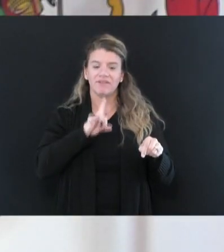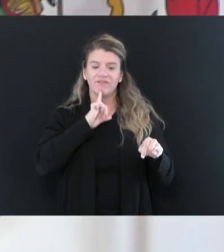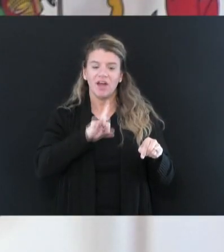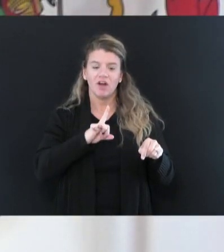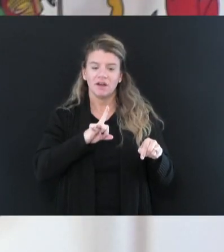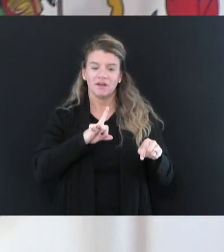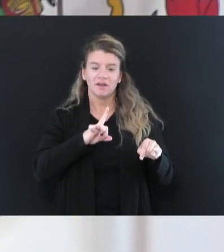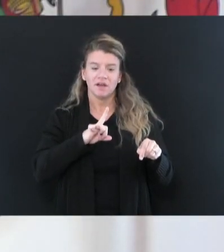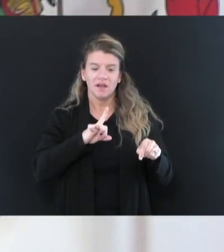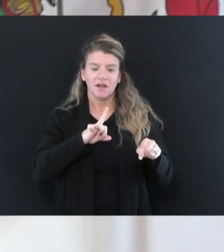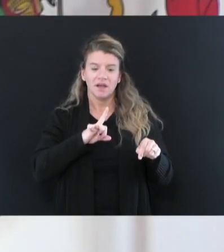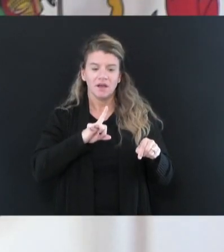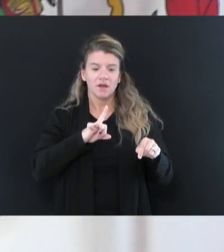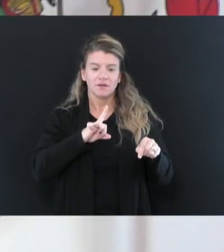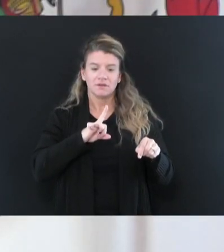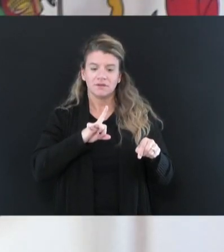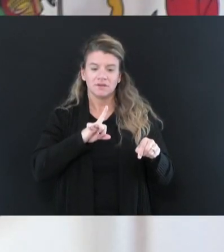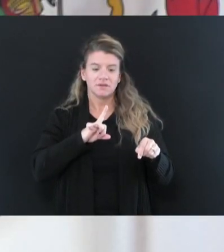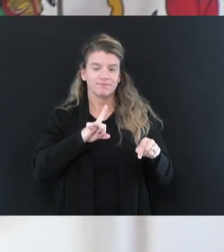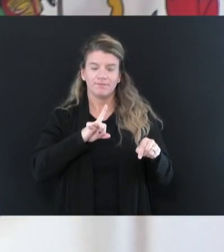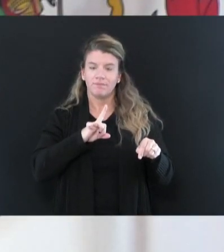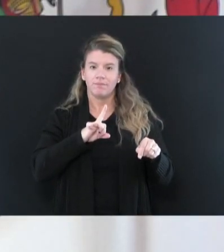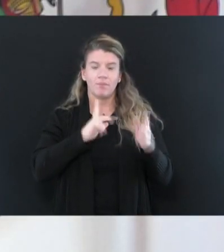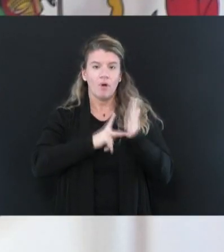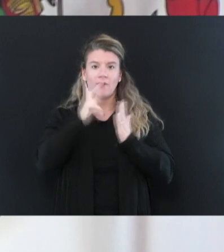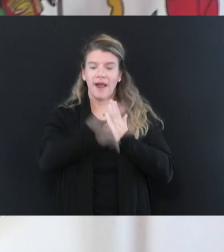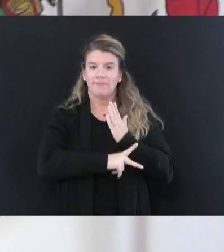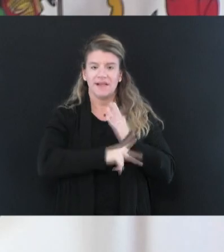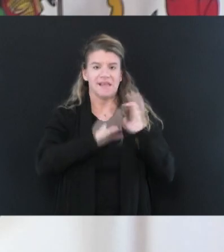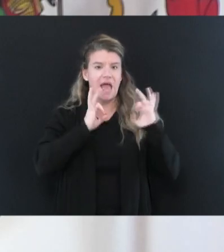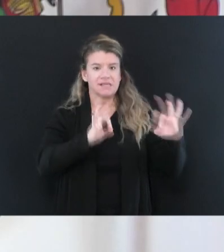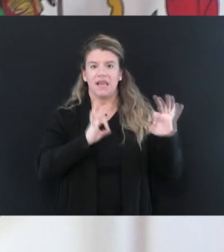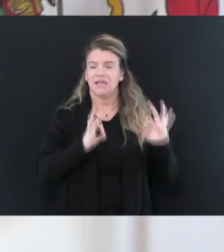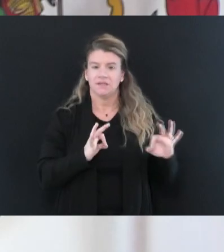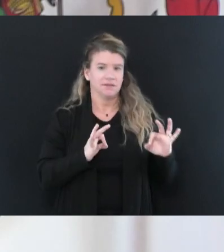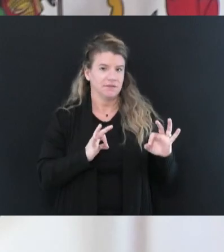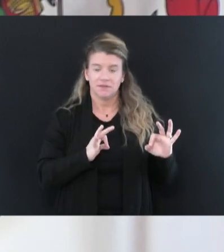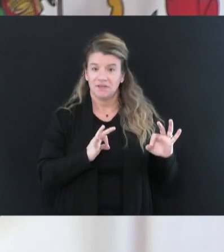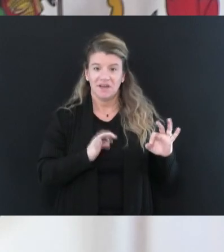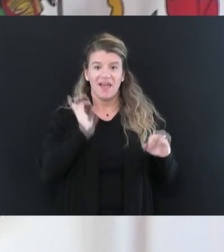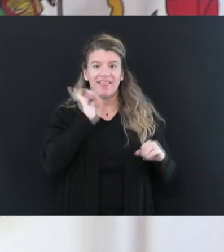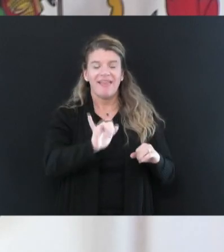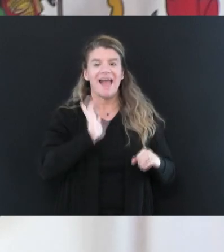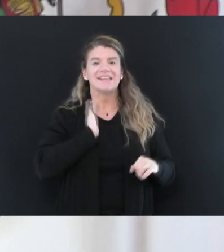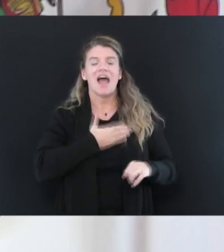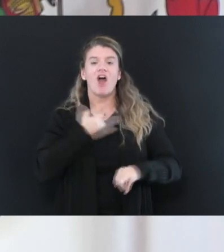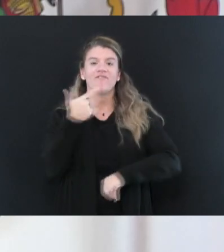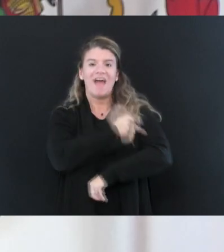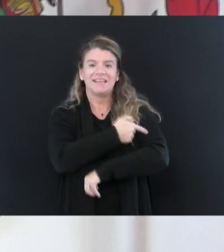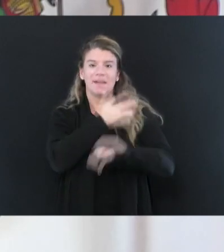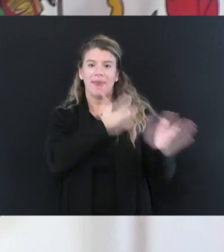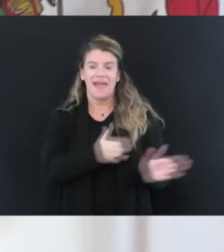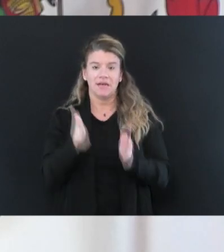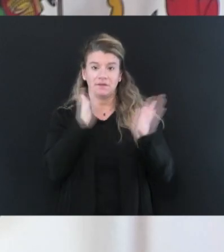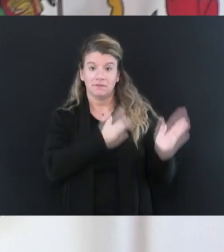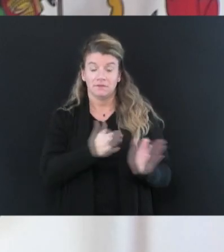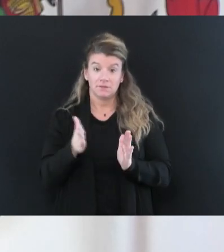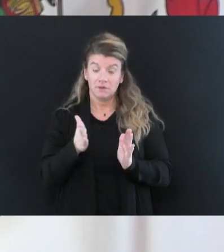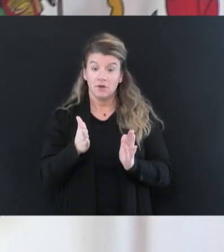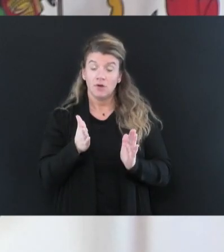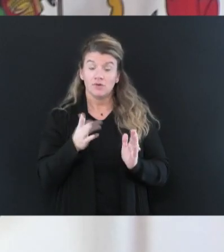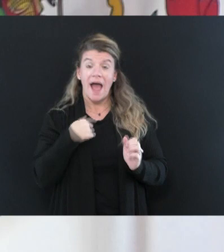very well done program. This is our vaccine plan, and I'm going to read to you just one